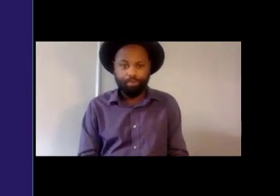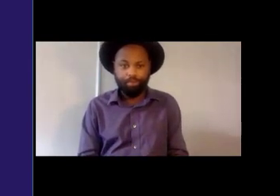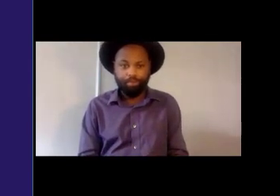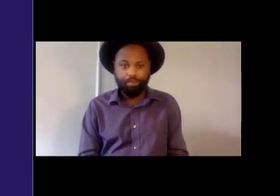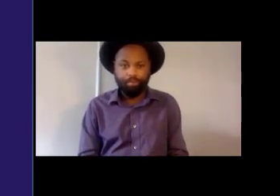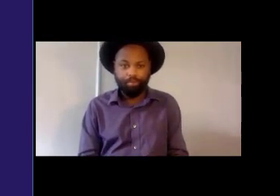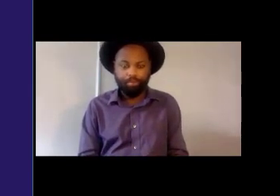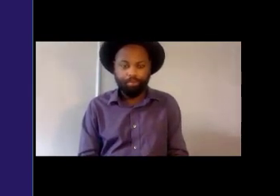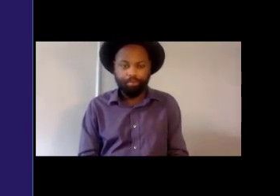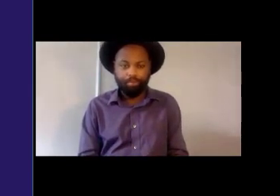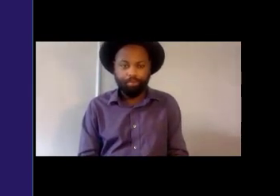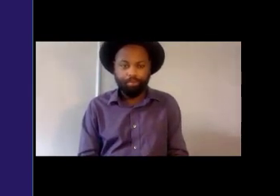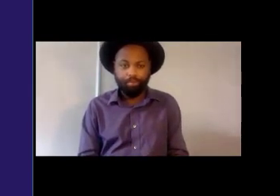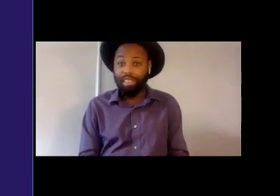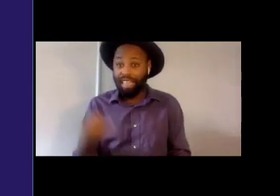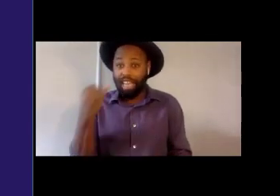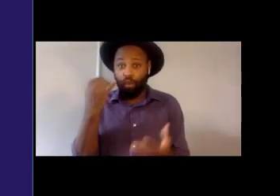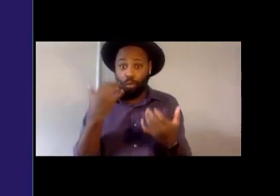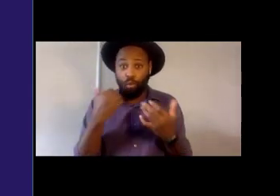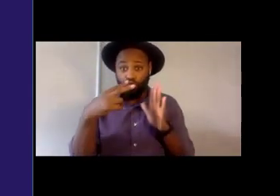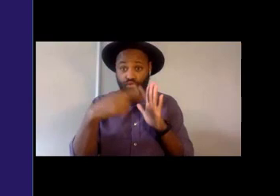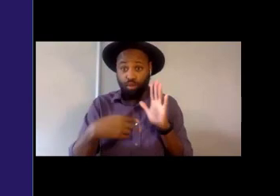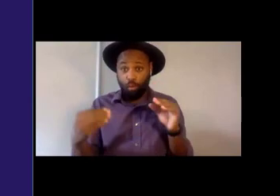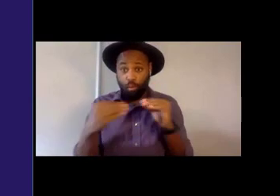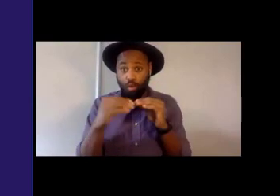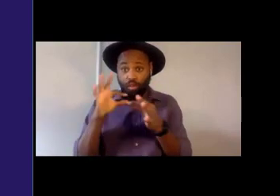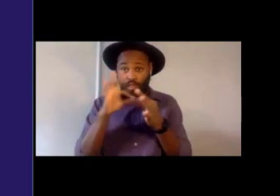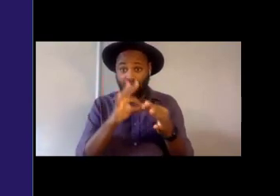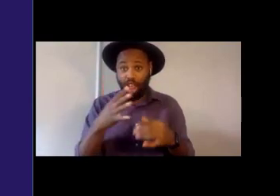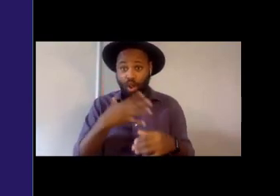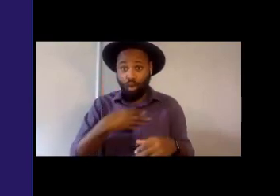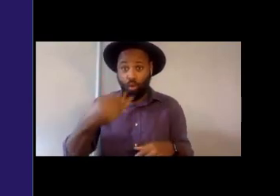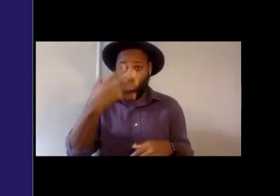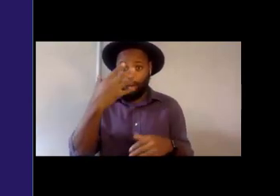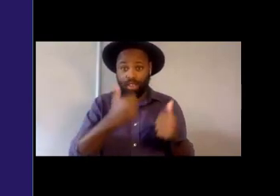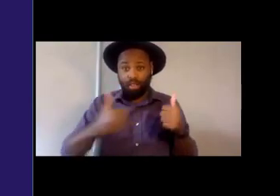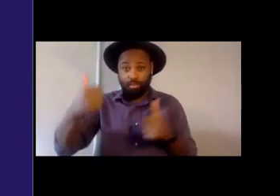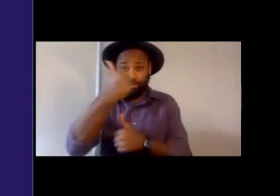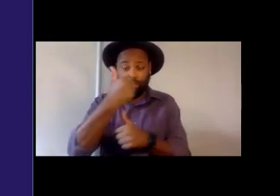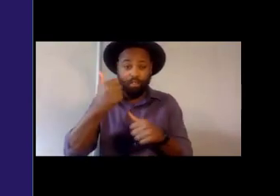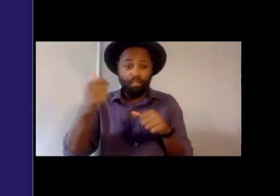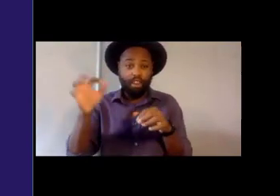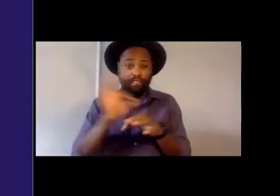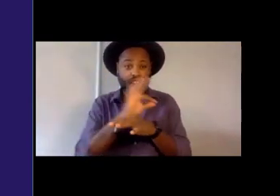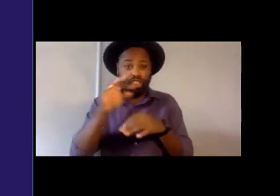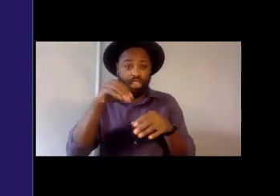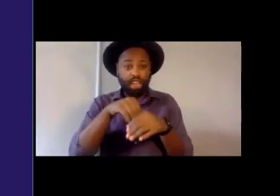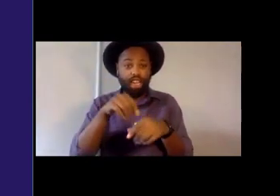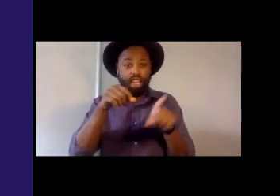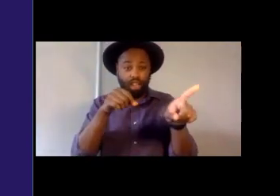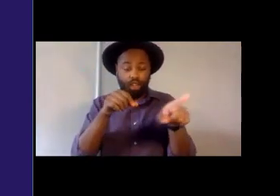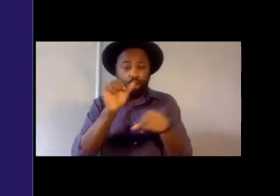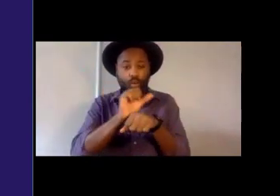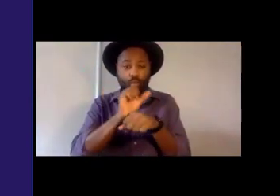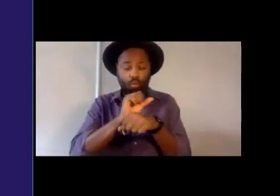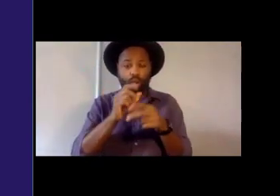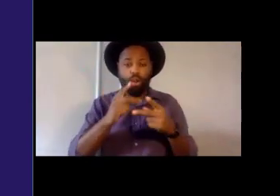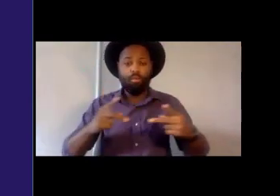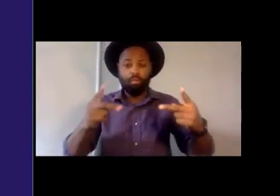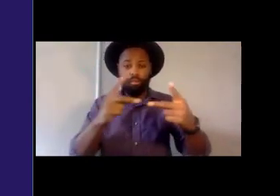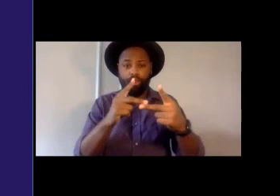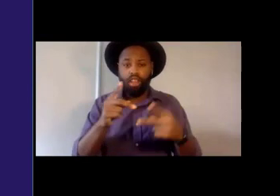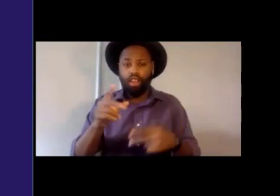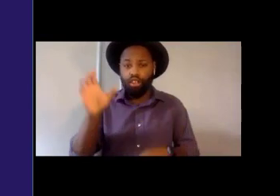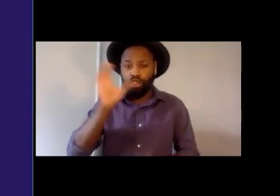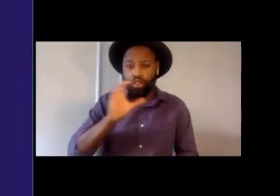And then if you want to read more about how white supremacy functions in the workplace, you can search for Tema Okun and white supremacy culture. And there's